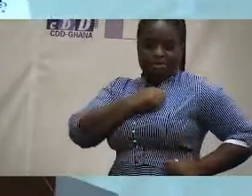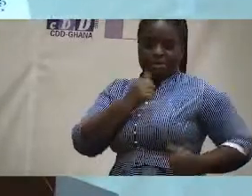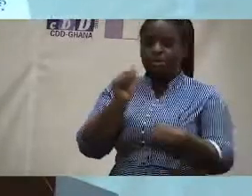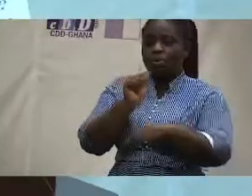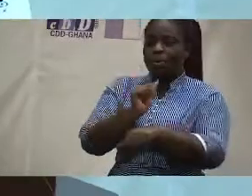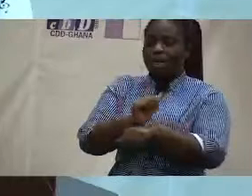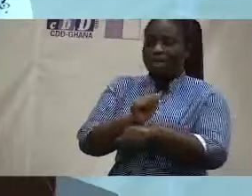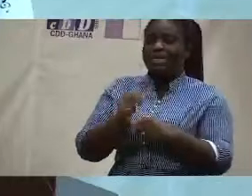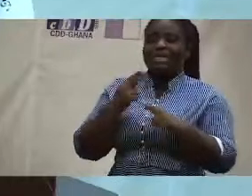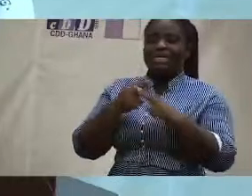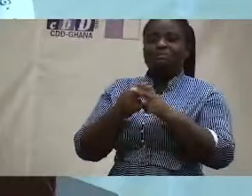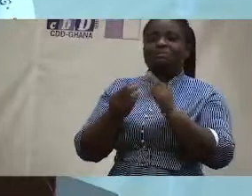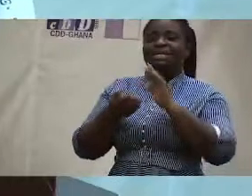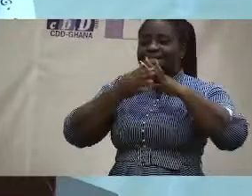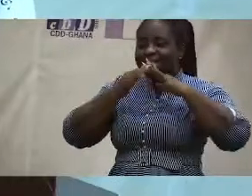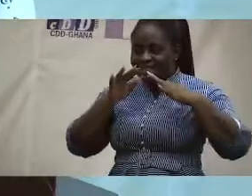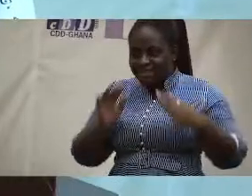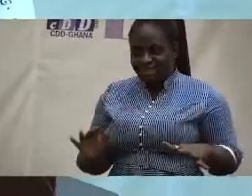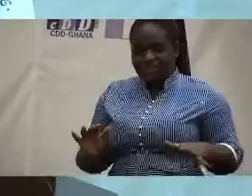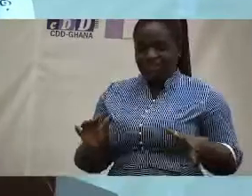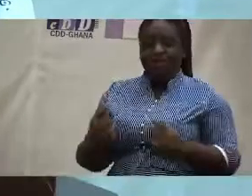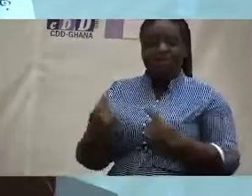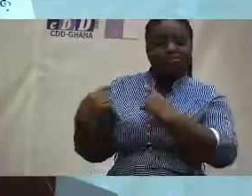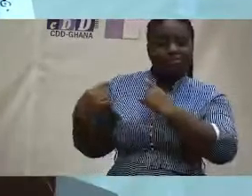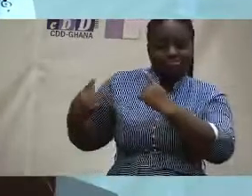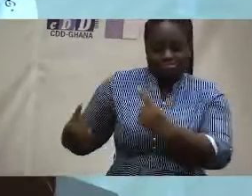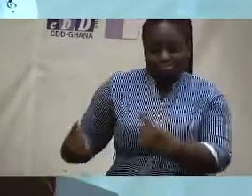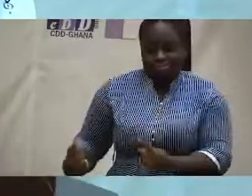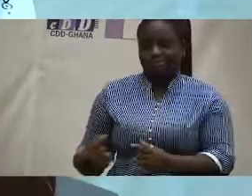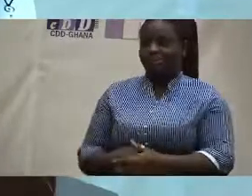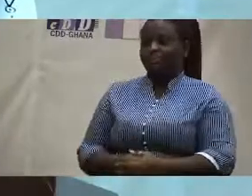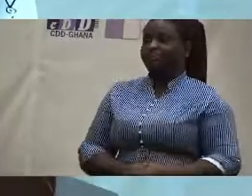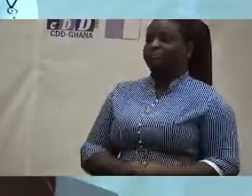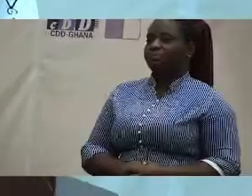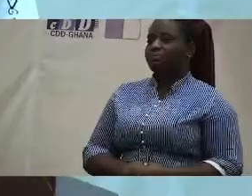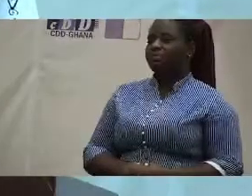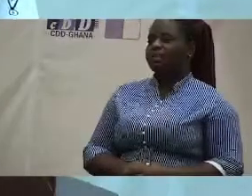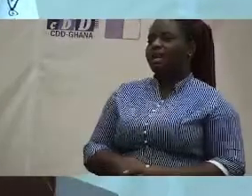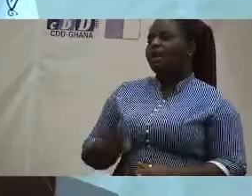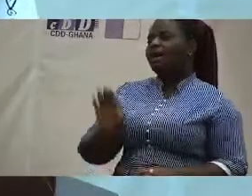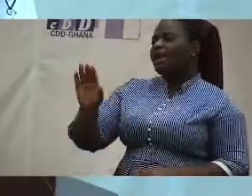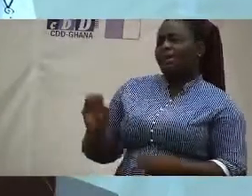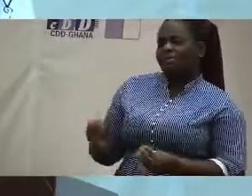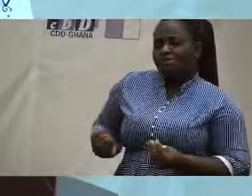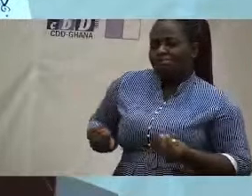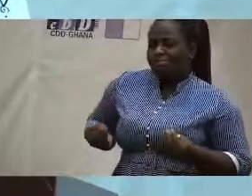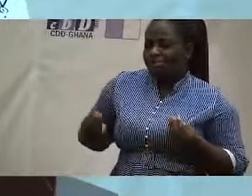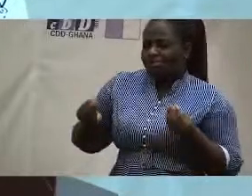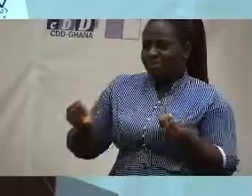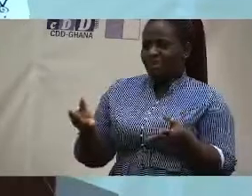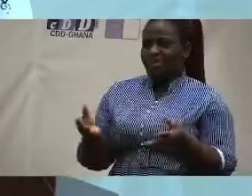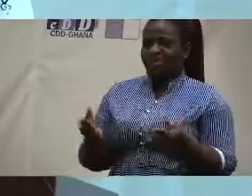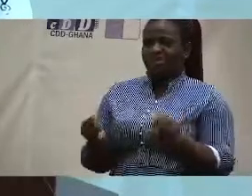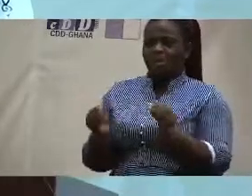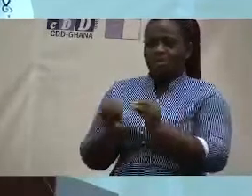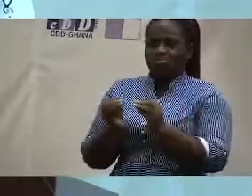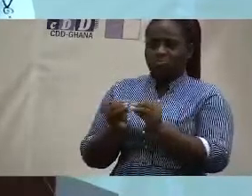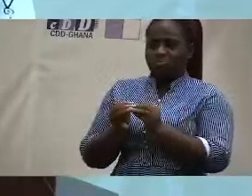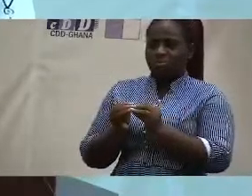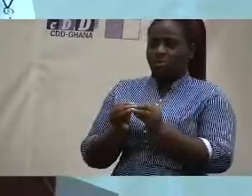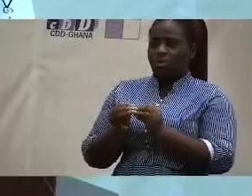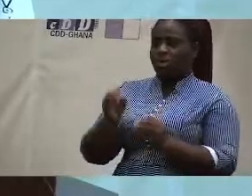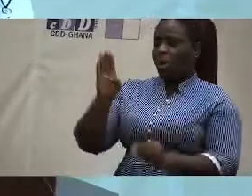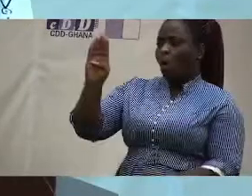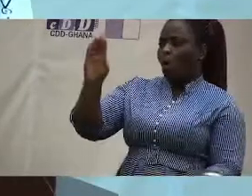Safe Corridor from its inception. Idayat has provided conceptual clarity on the Boko